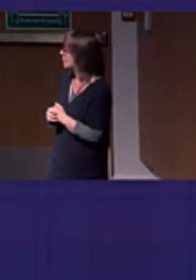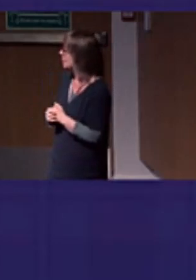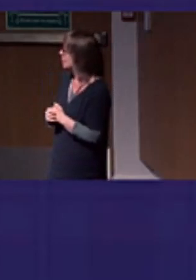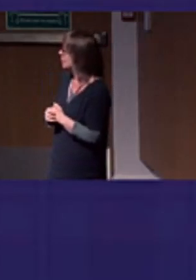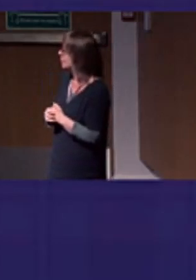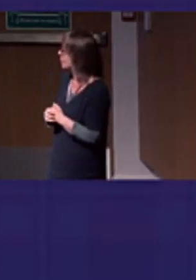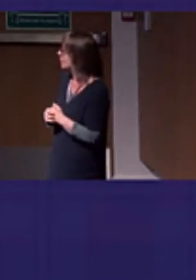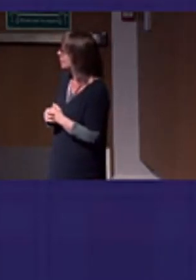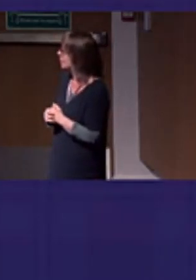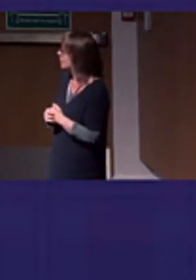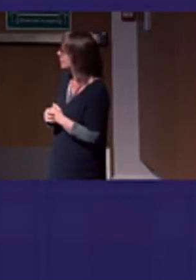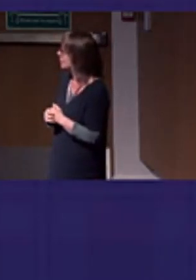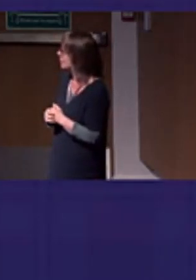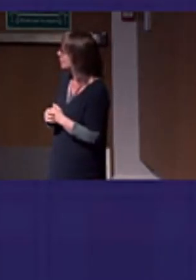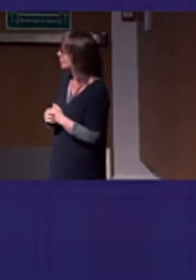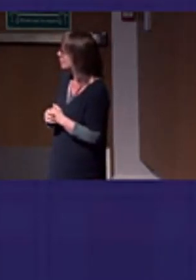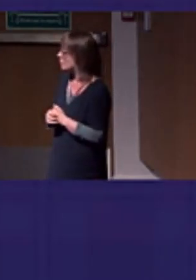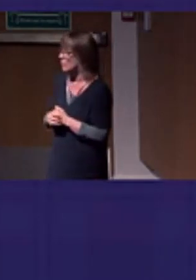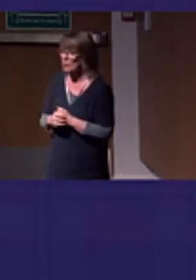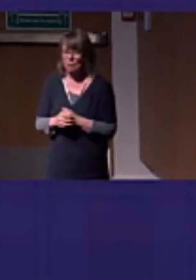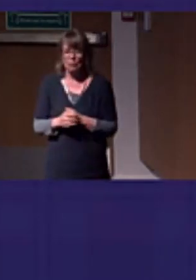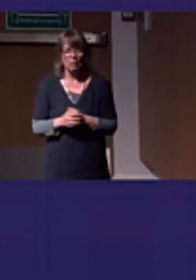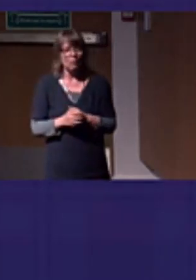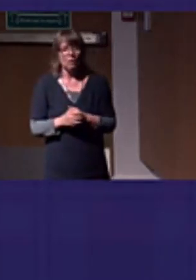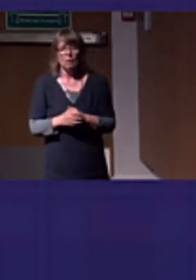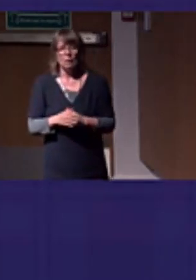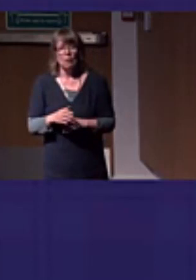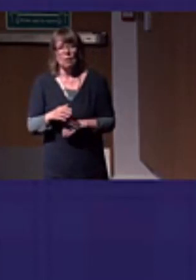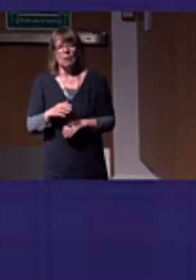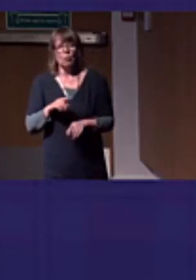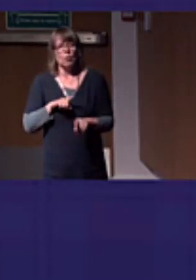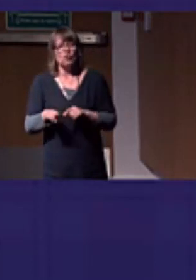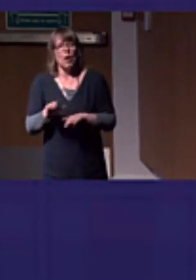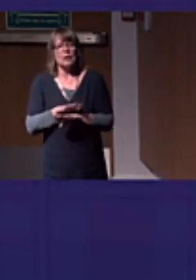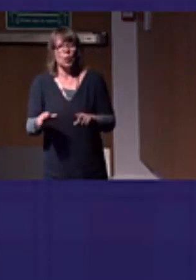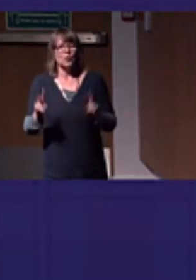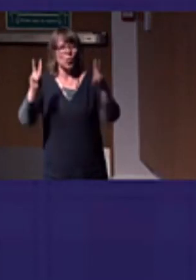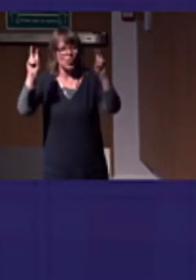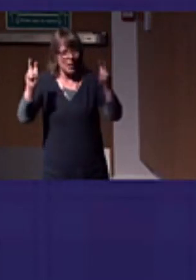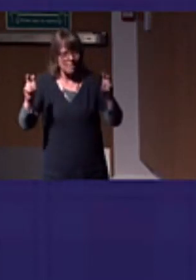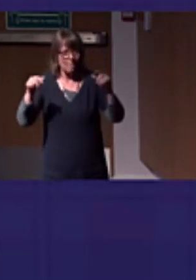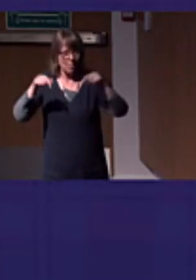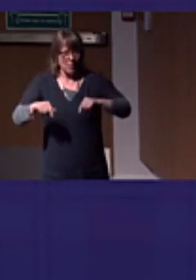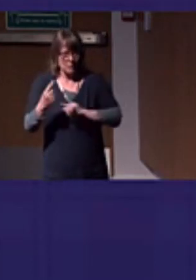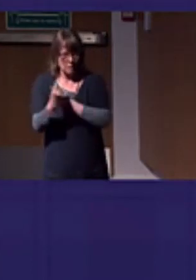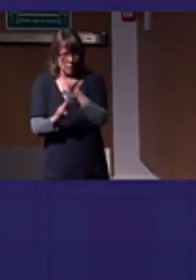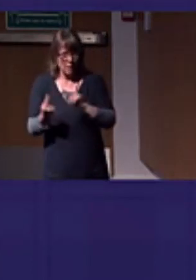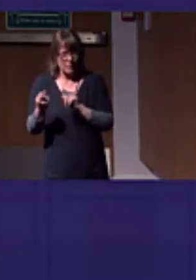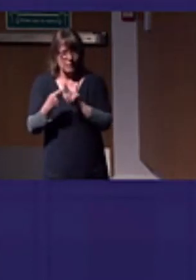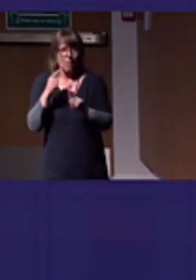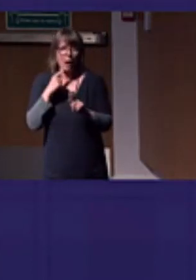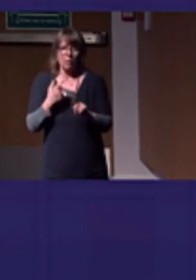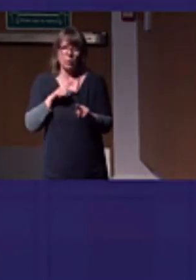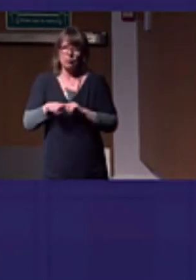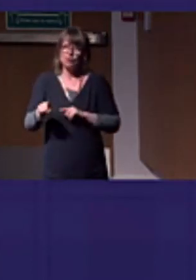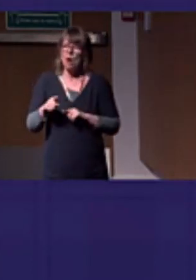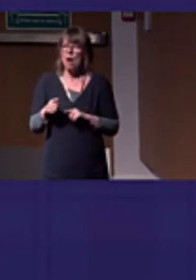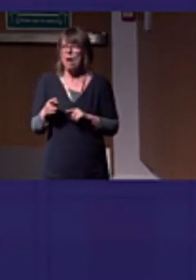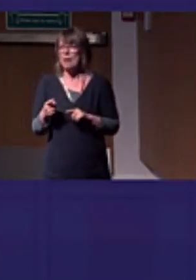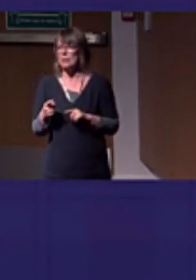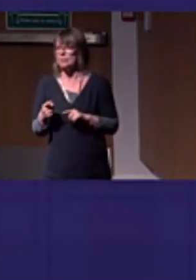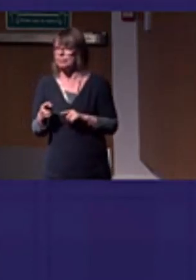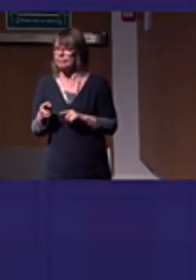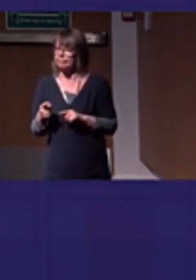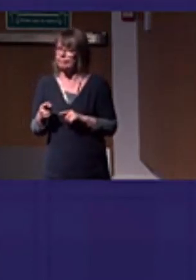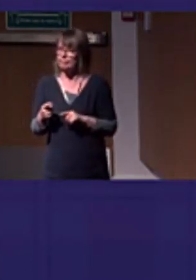And obviously, we try not to theme the events, but what we do is we try to emphasise things that can be done at other events and can be